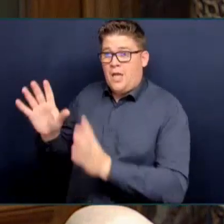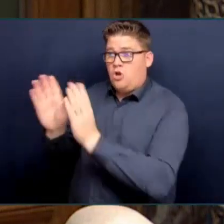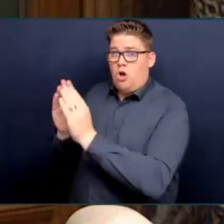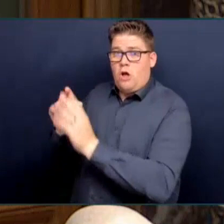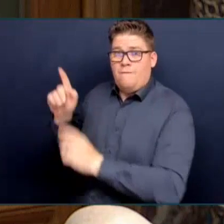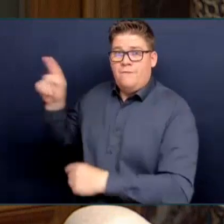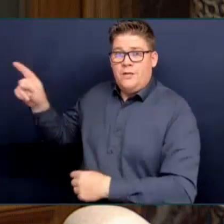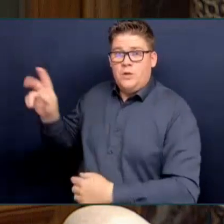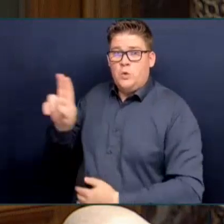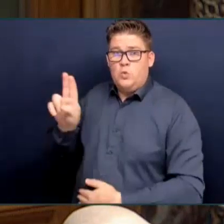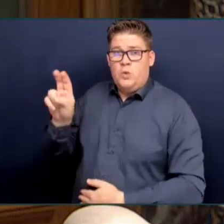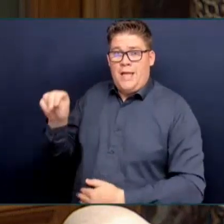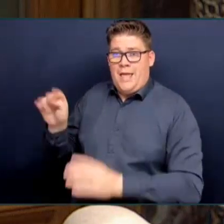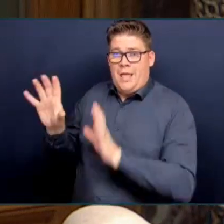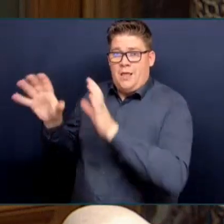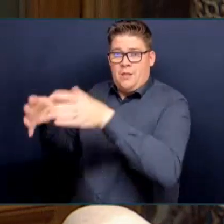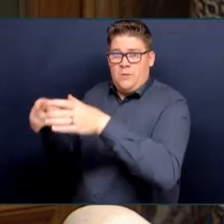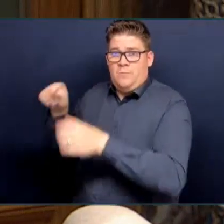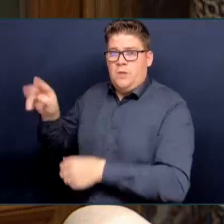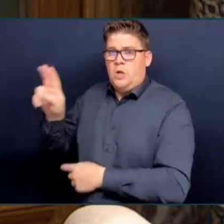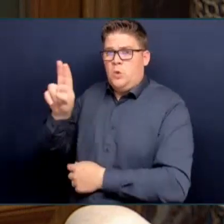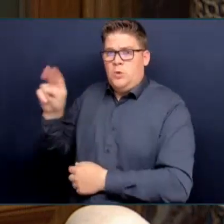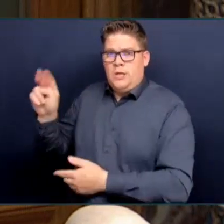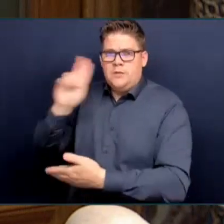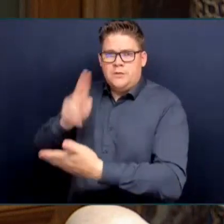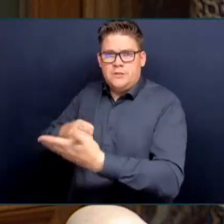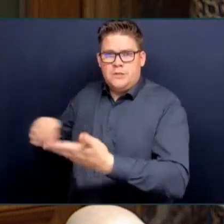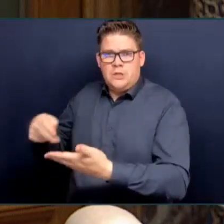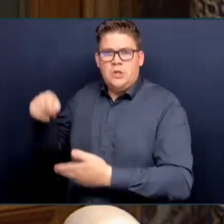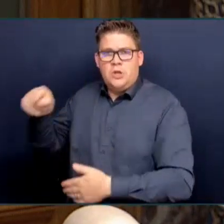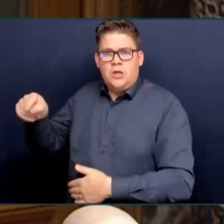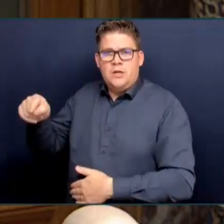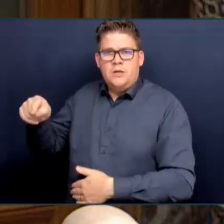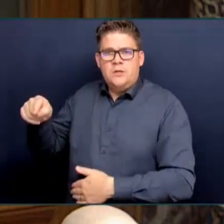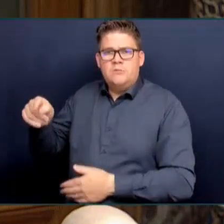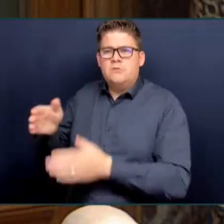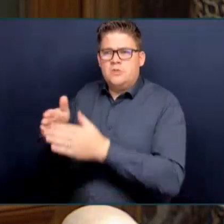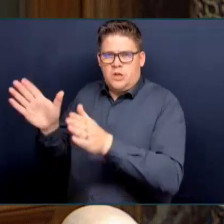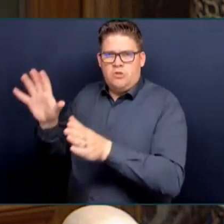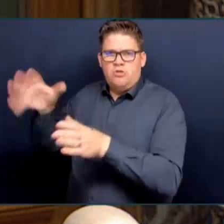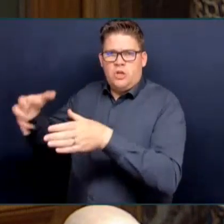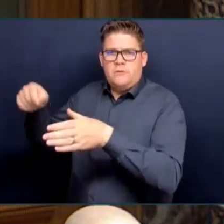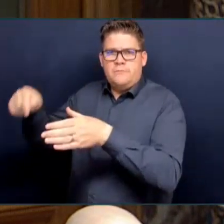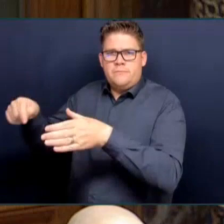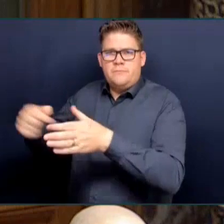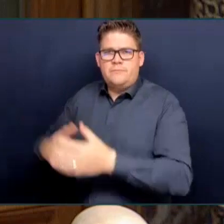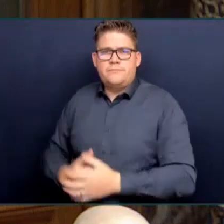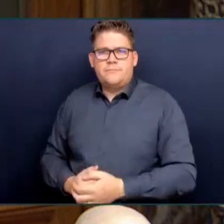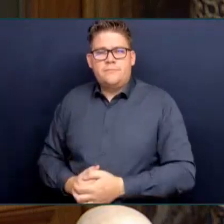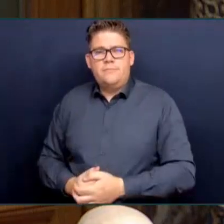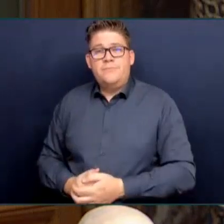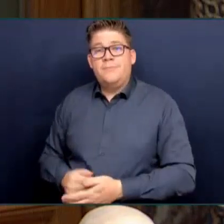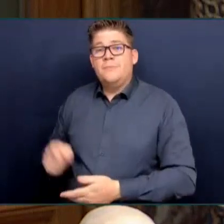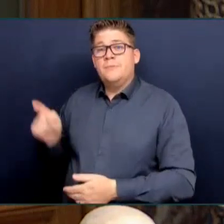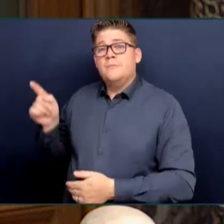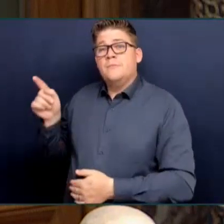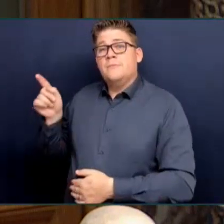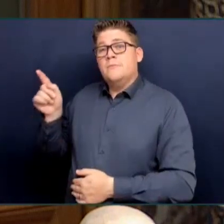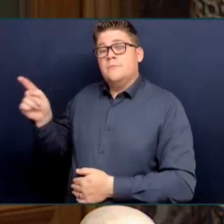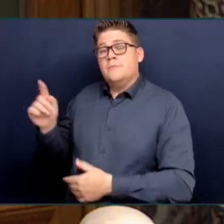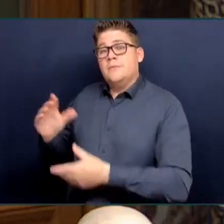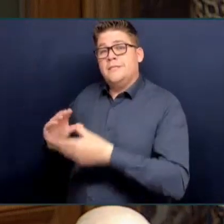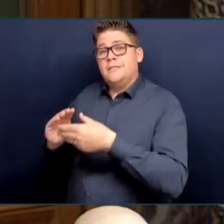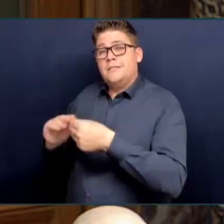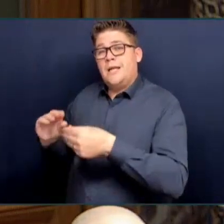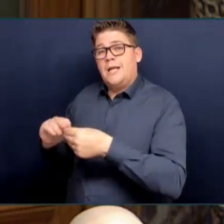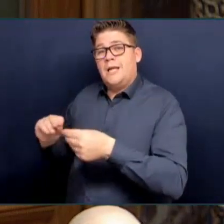clear for years now. There is no room for expansion of fossil fuels in any country,